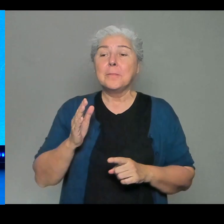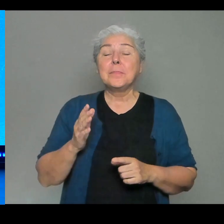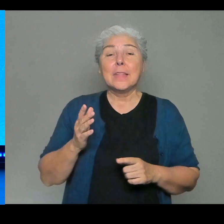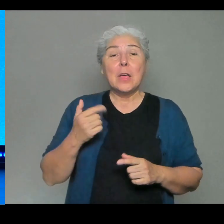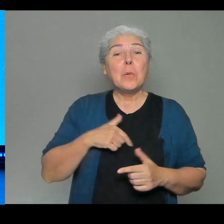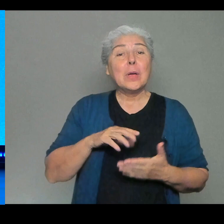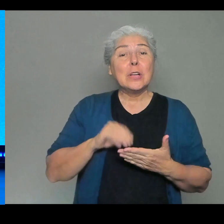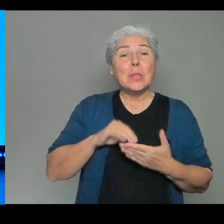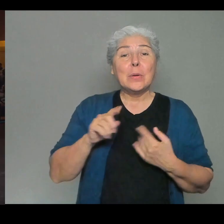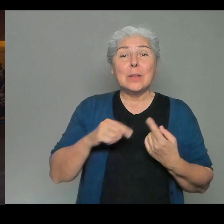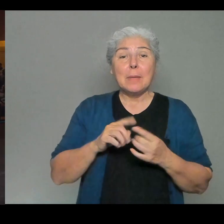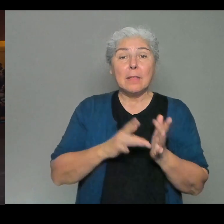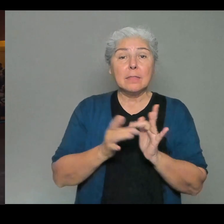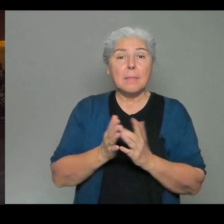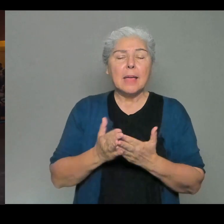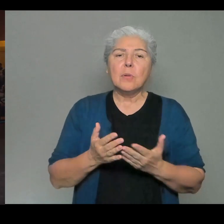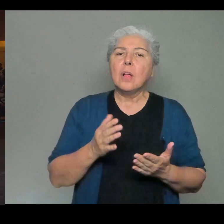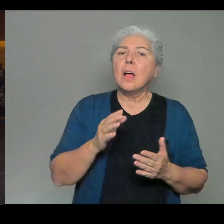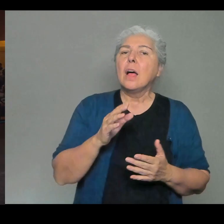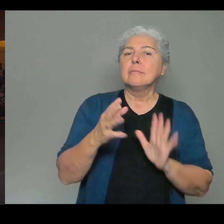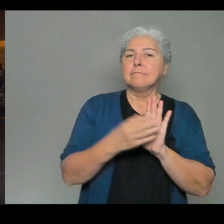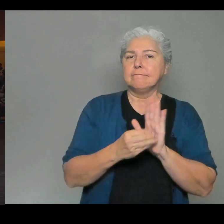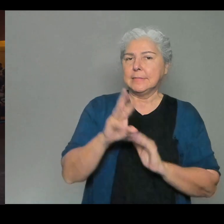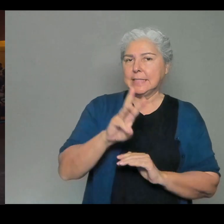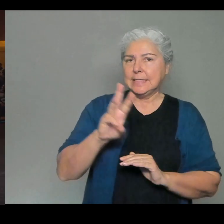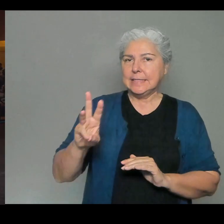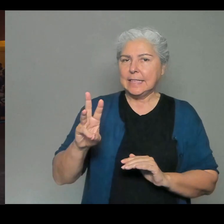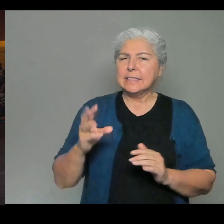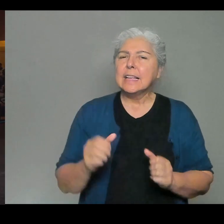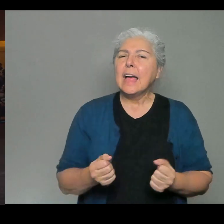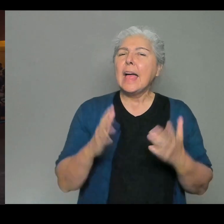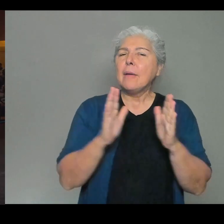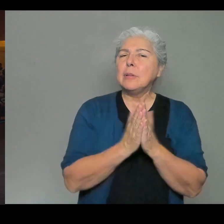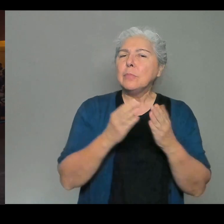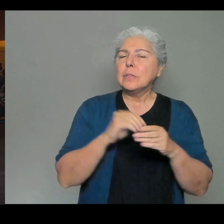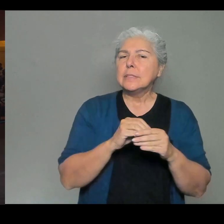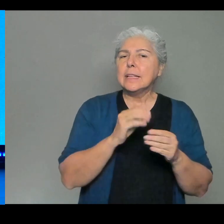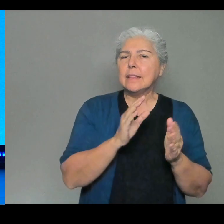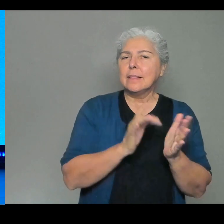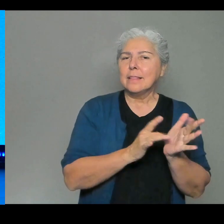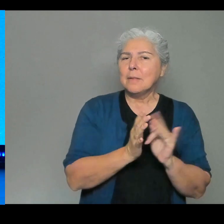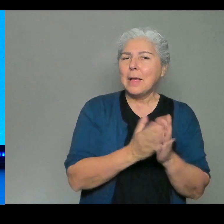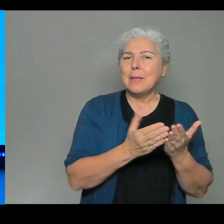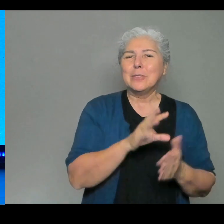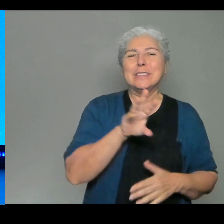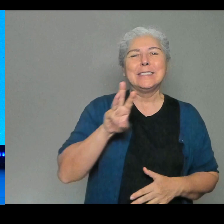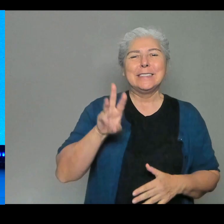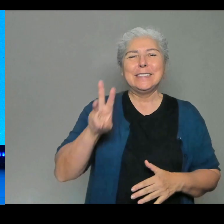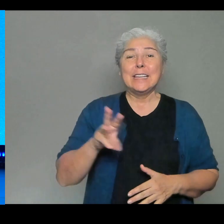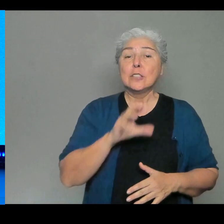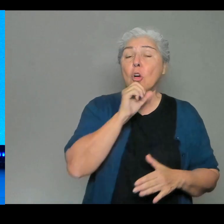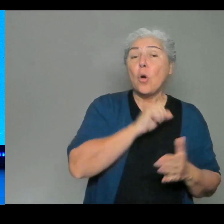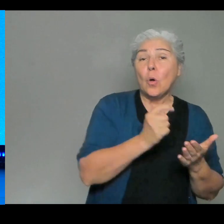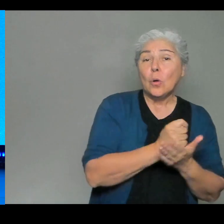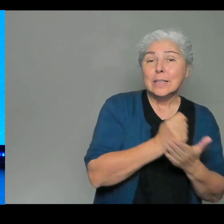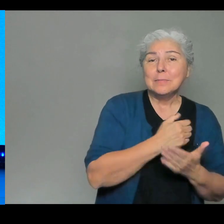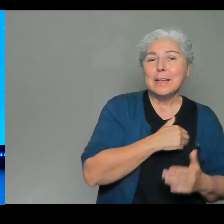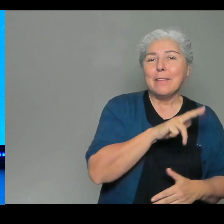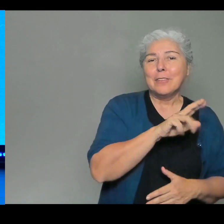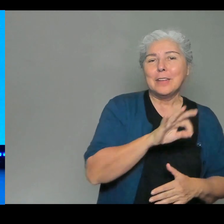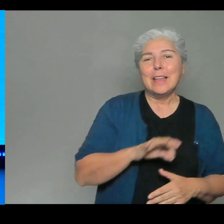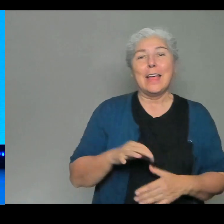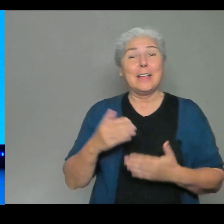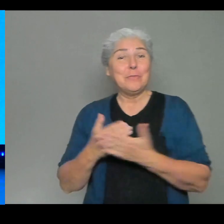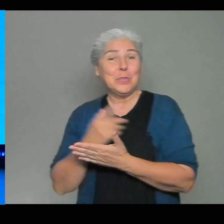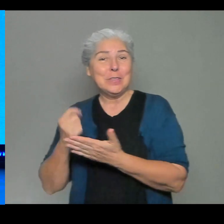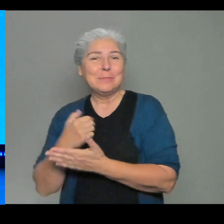Bible. Everyone say 66? There's 66 books in the Bible. How many books in the Bible? How many books in the Old Testament? How many books in